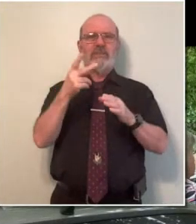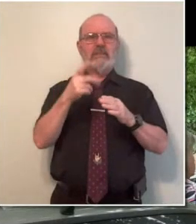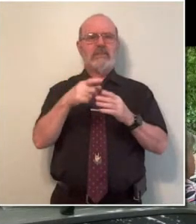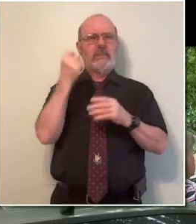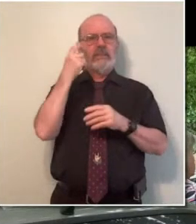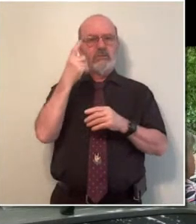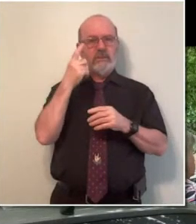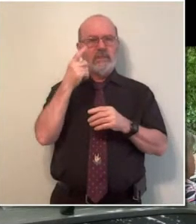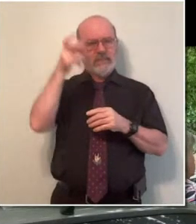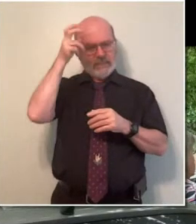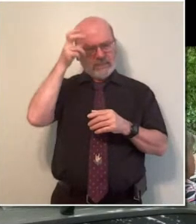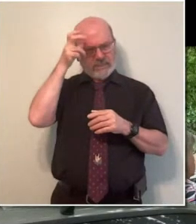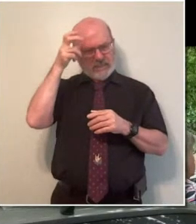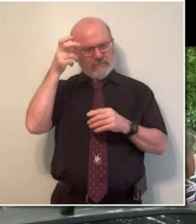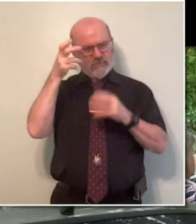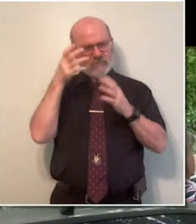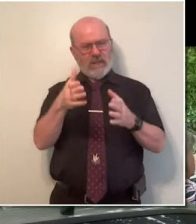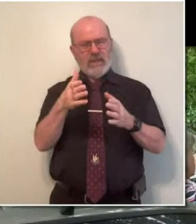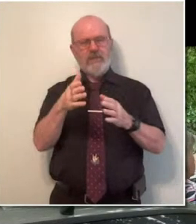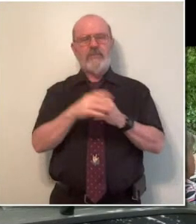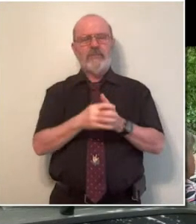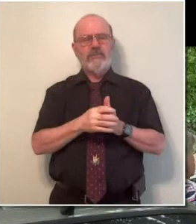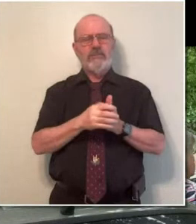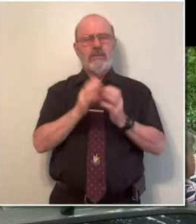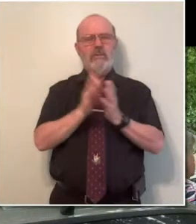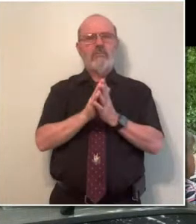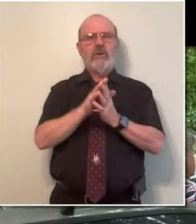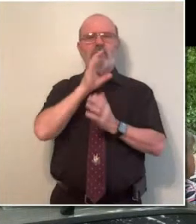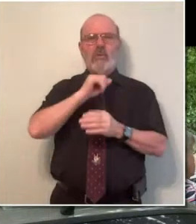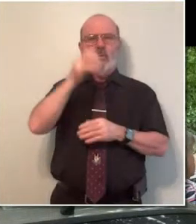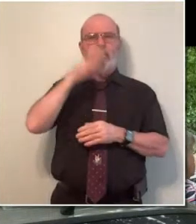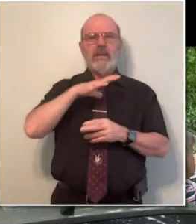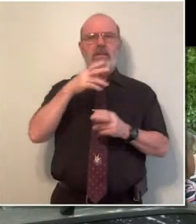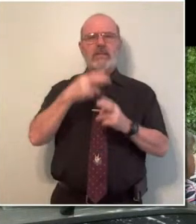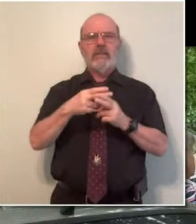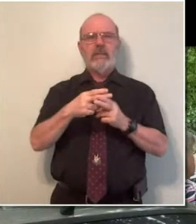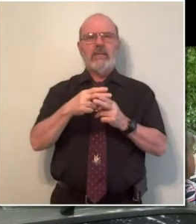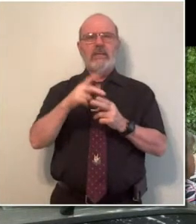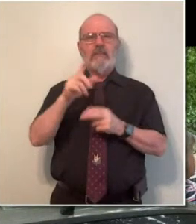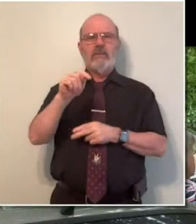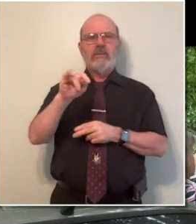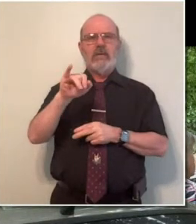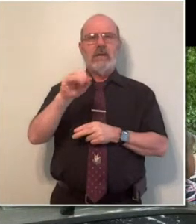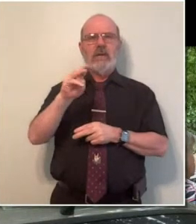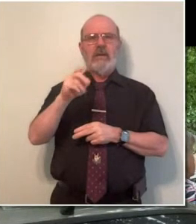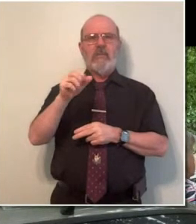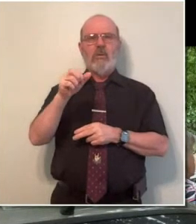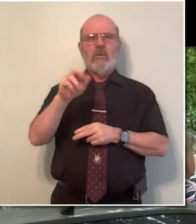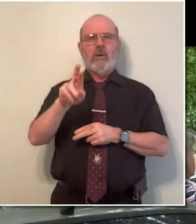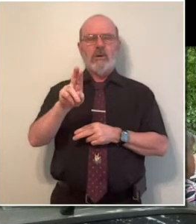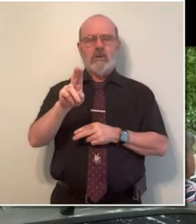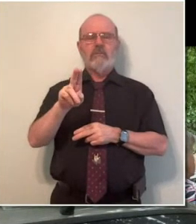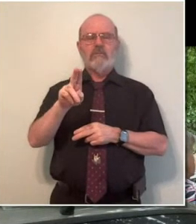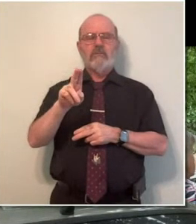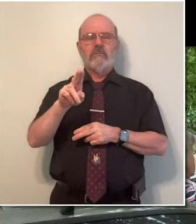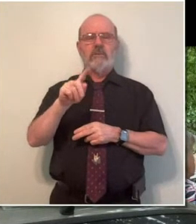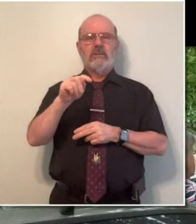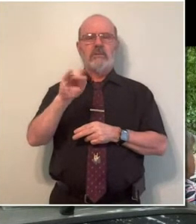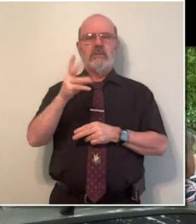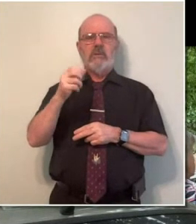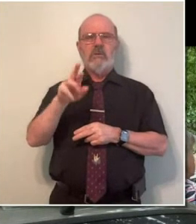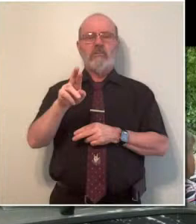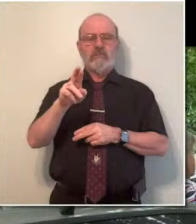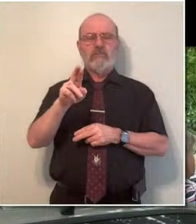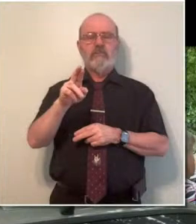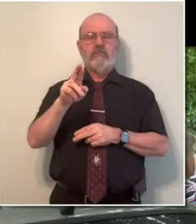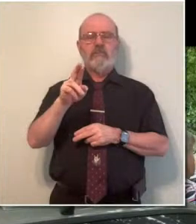the devil's tactics. Pray for an elderly man by the name of Timur, T-I-M-U-R. Timur.